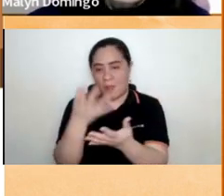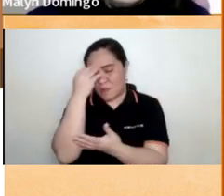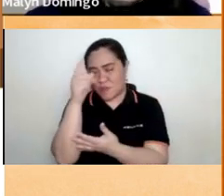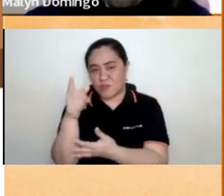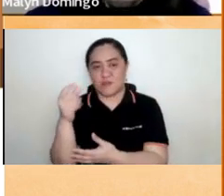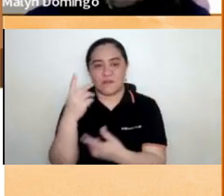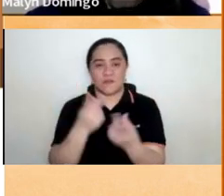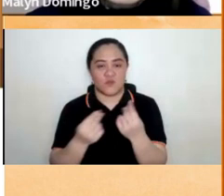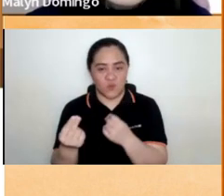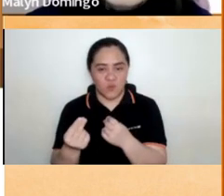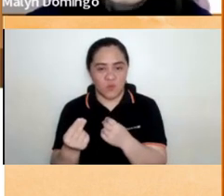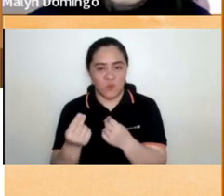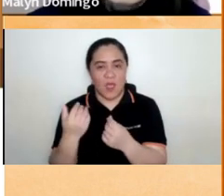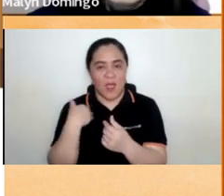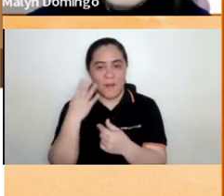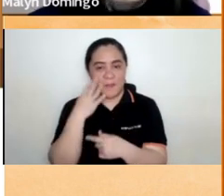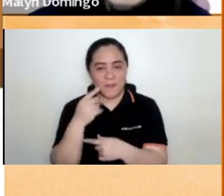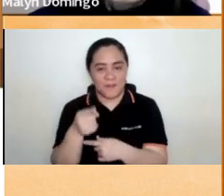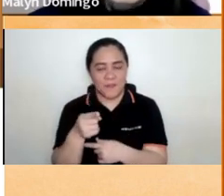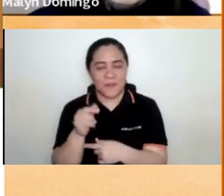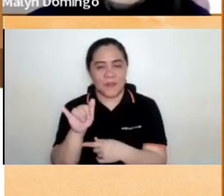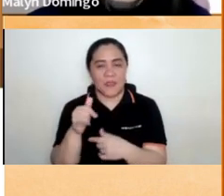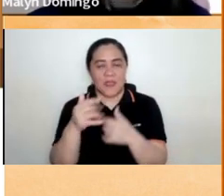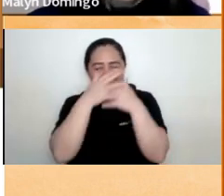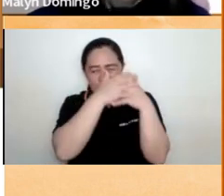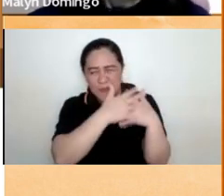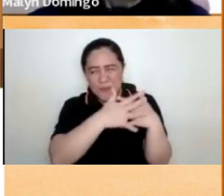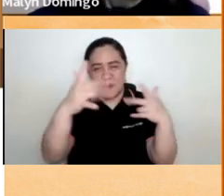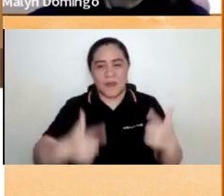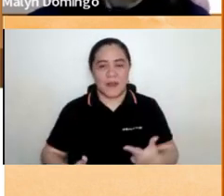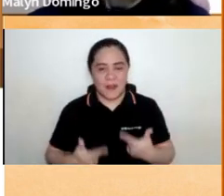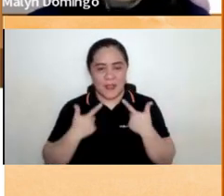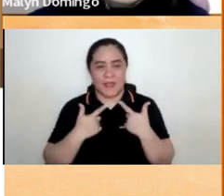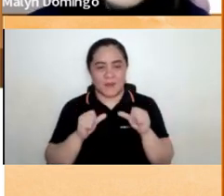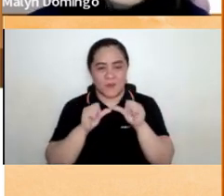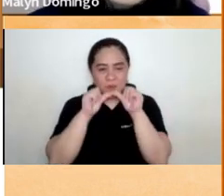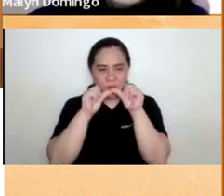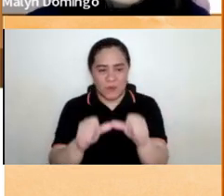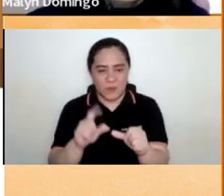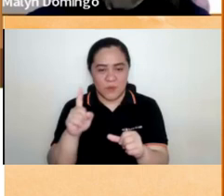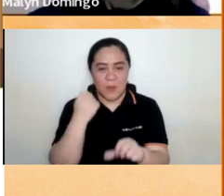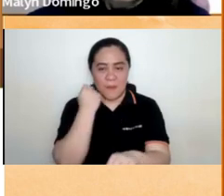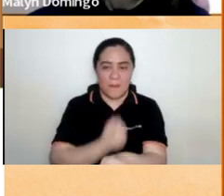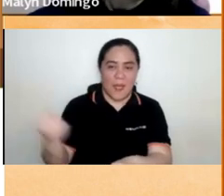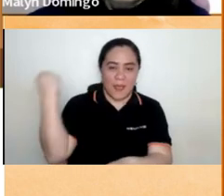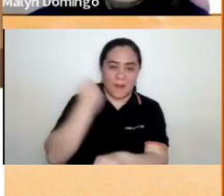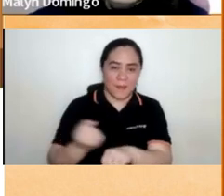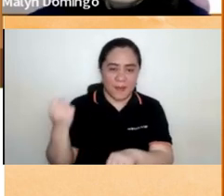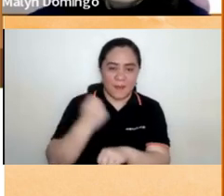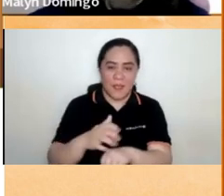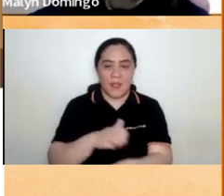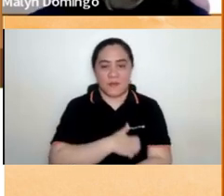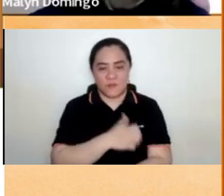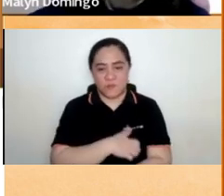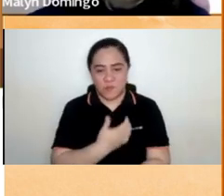interventions, they'll be able to use them throughout their lifetime. And that will help build their resilience and emotional